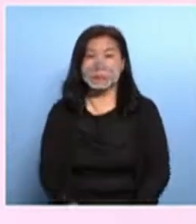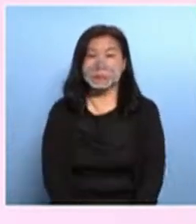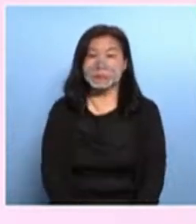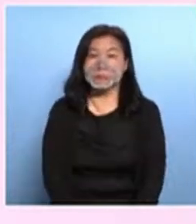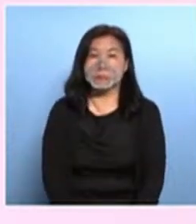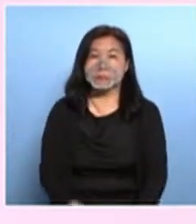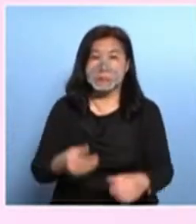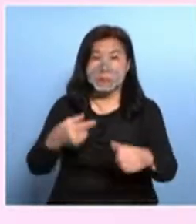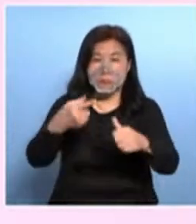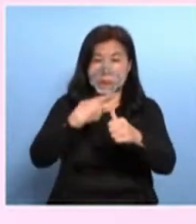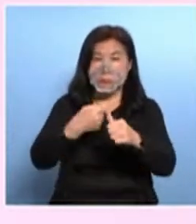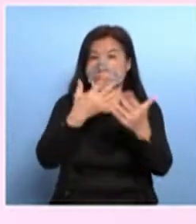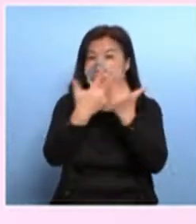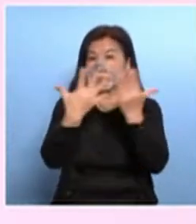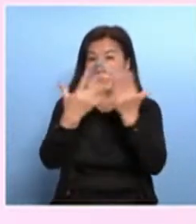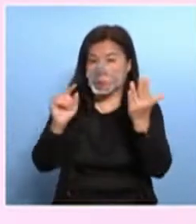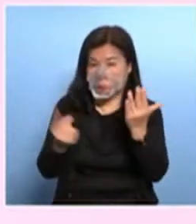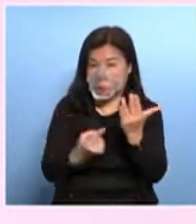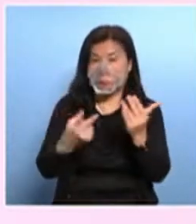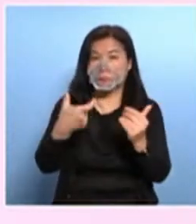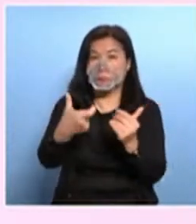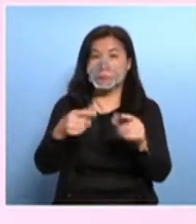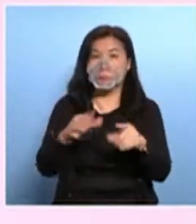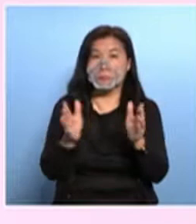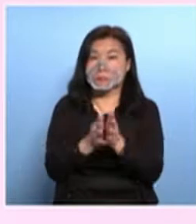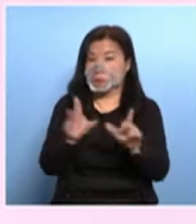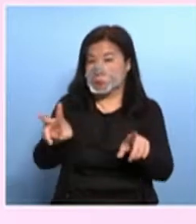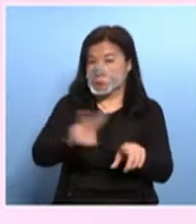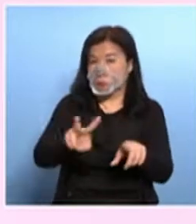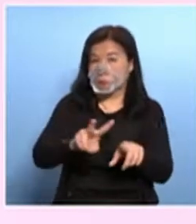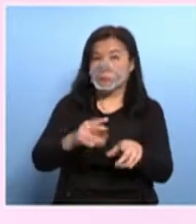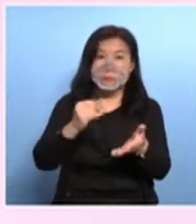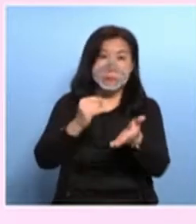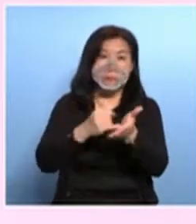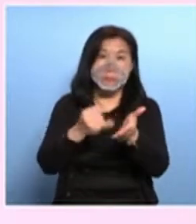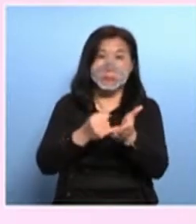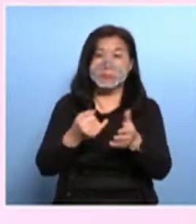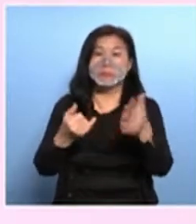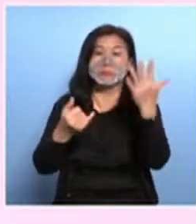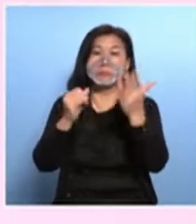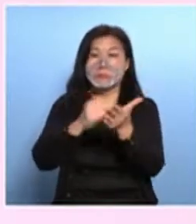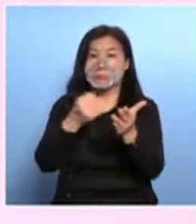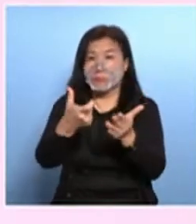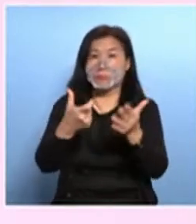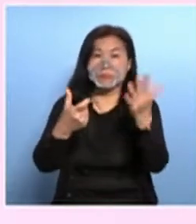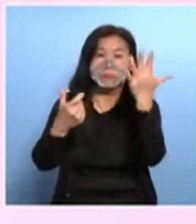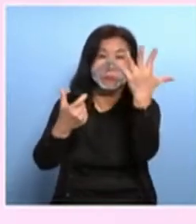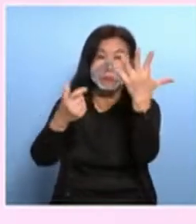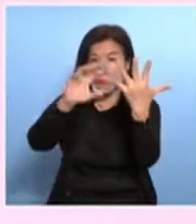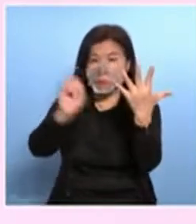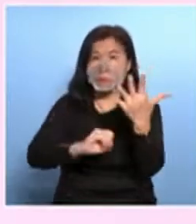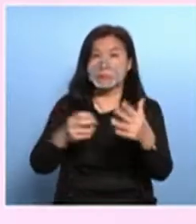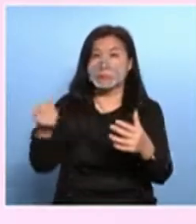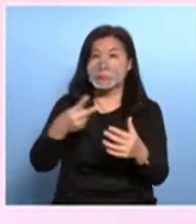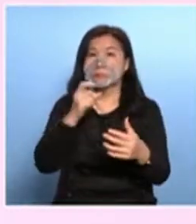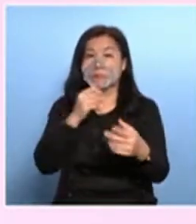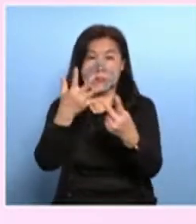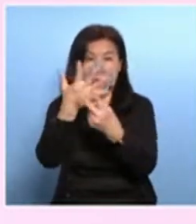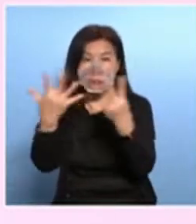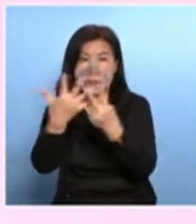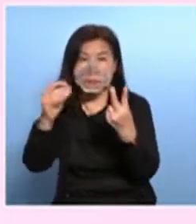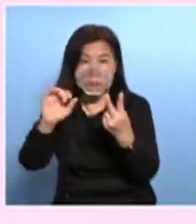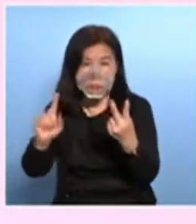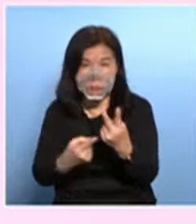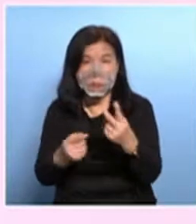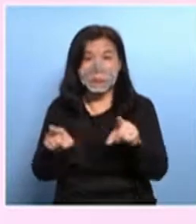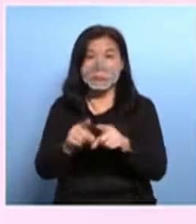rates be charged at 5% of the rateable value on the first $550,000 and at 8%